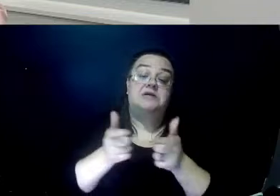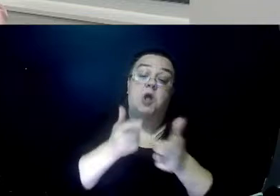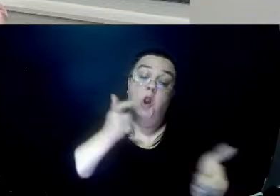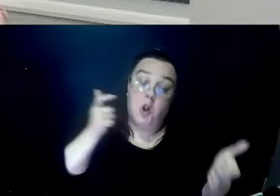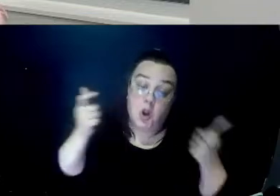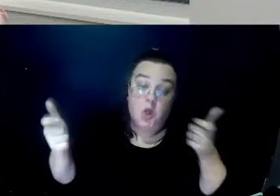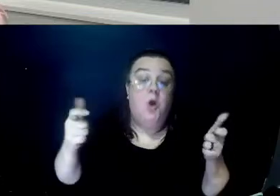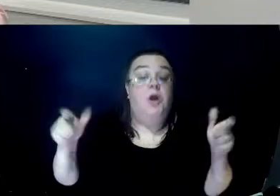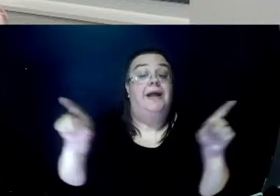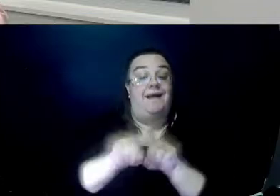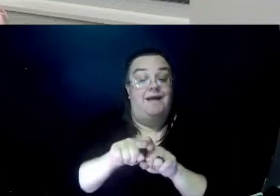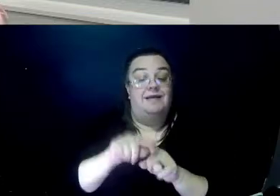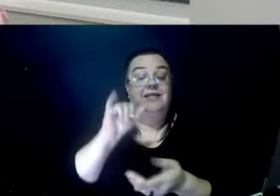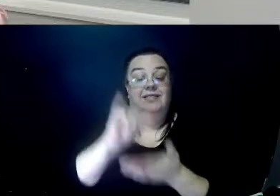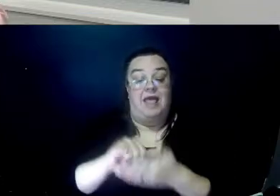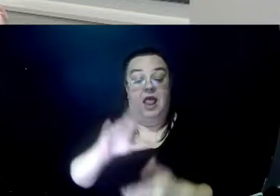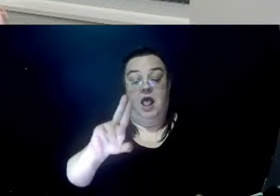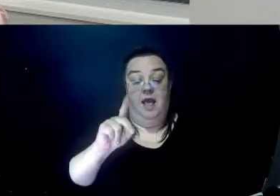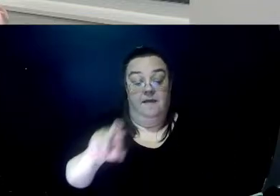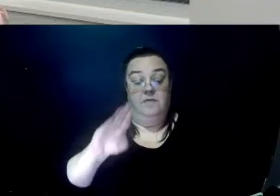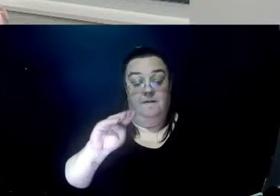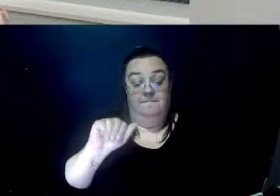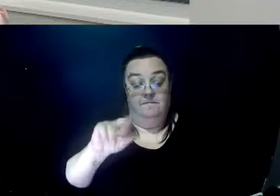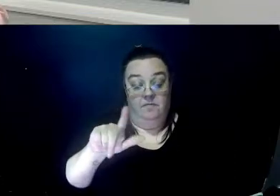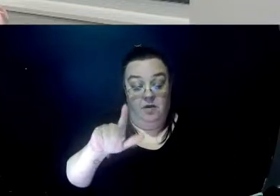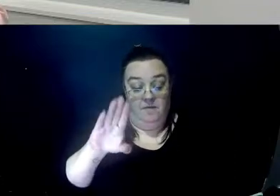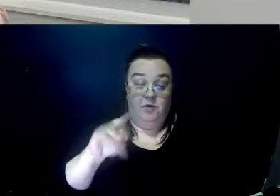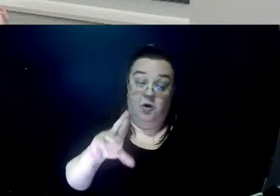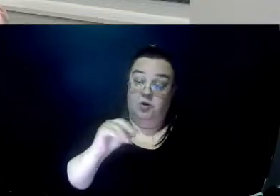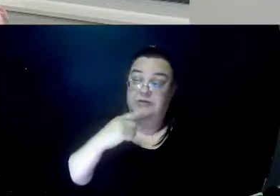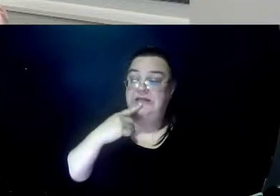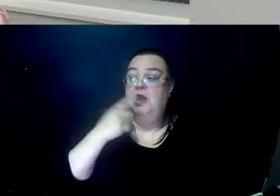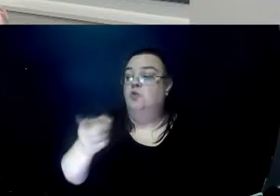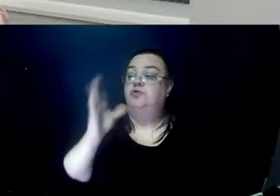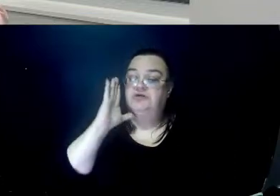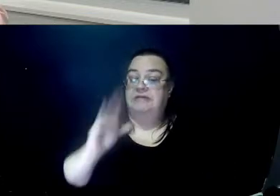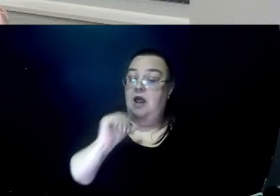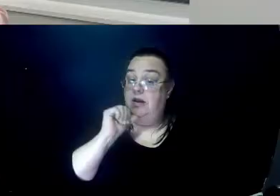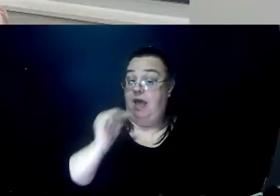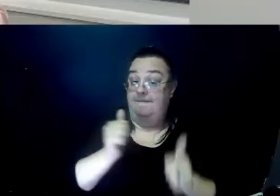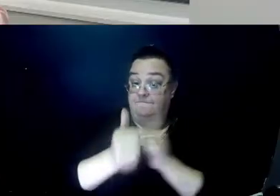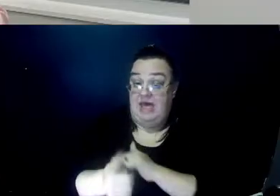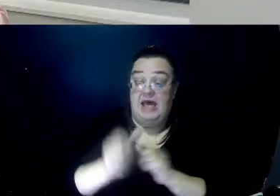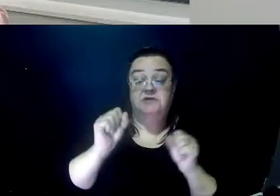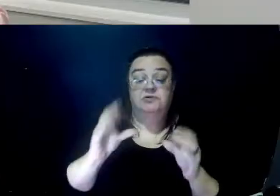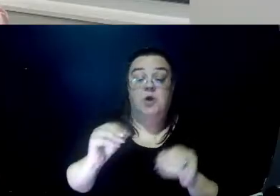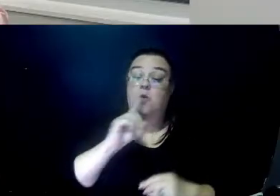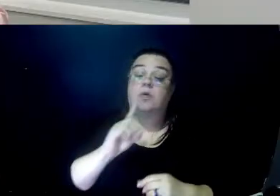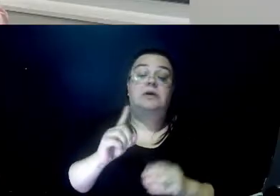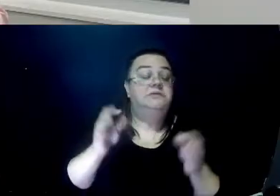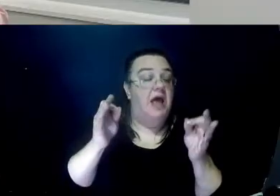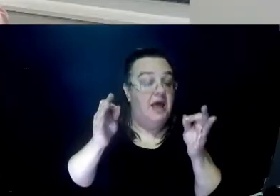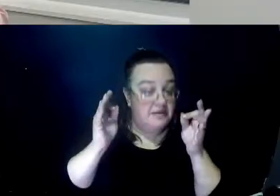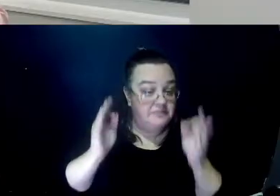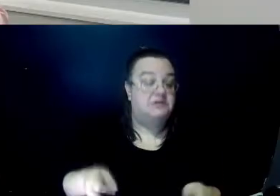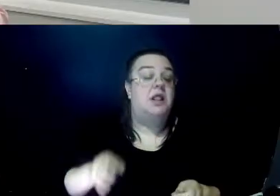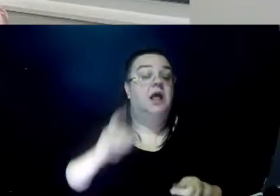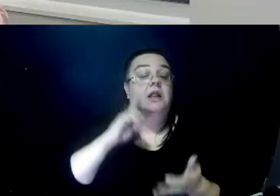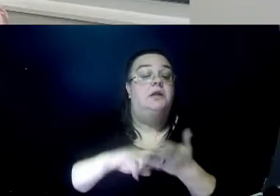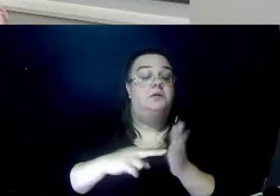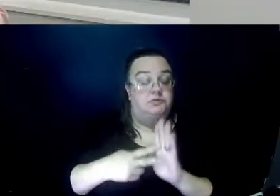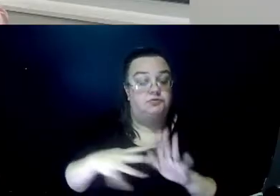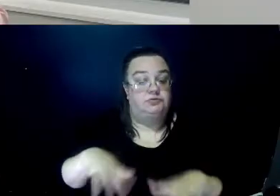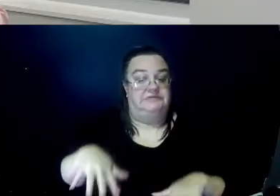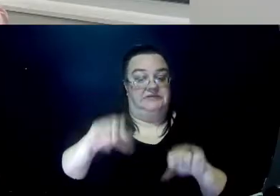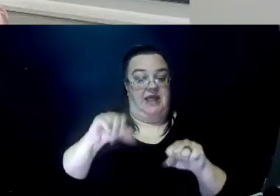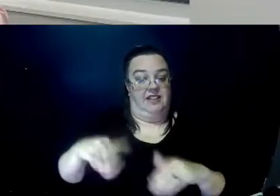at an Upper Marlboro saying, you shall not pass. And so it was absolutely to take this on and say,